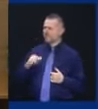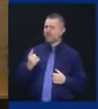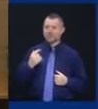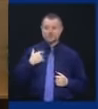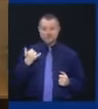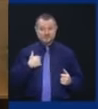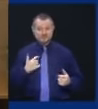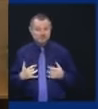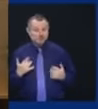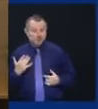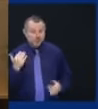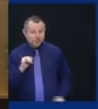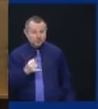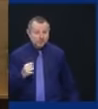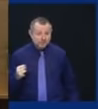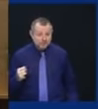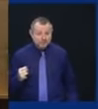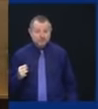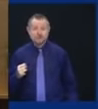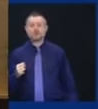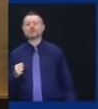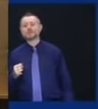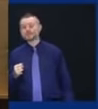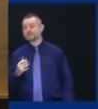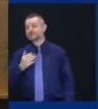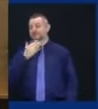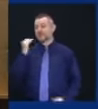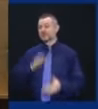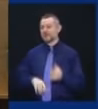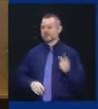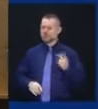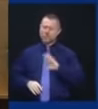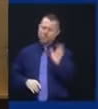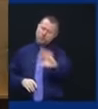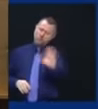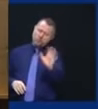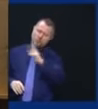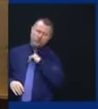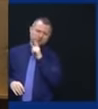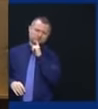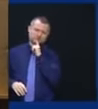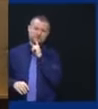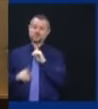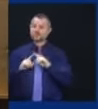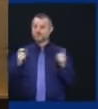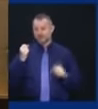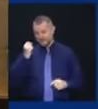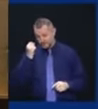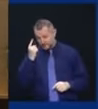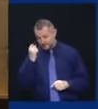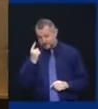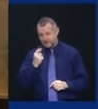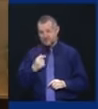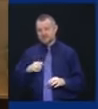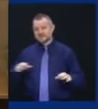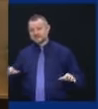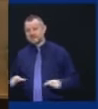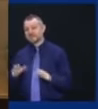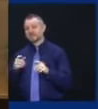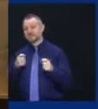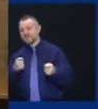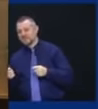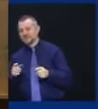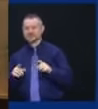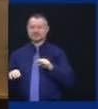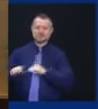excited about the Johnson & Johnson? I'm not saying it's better than other ones, but when you are working and managing